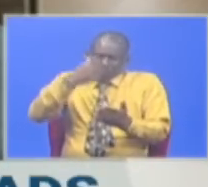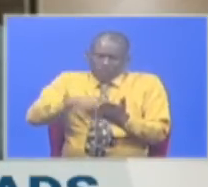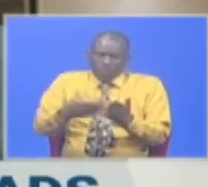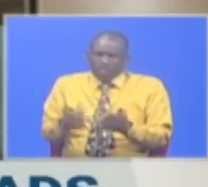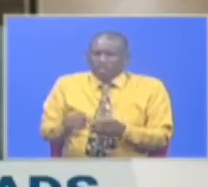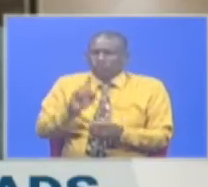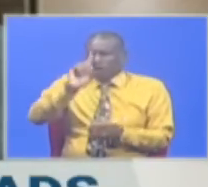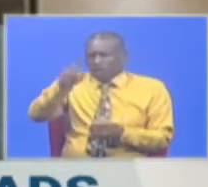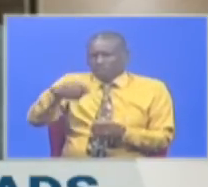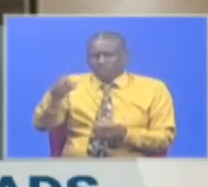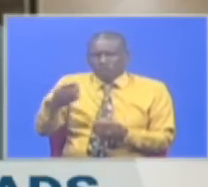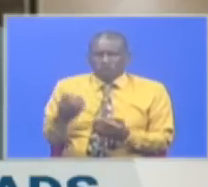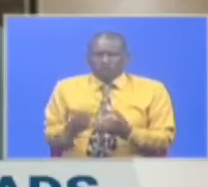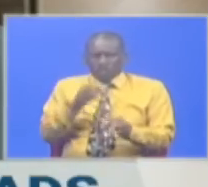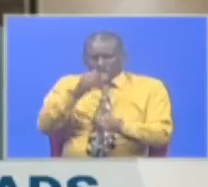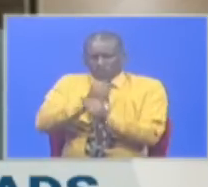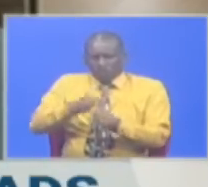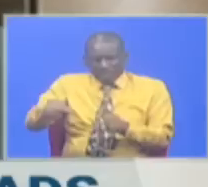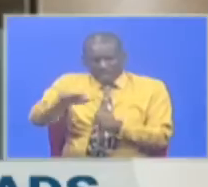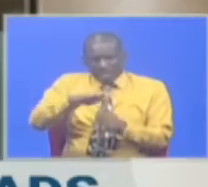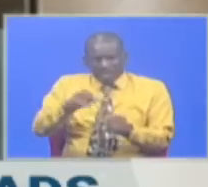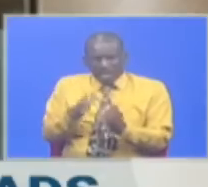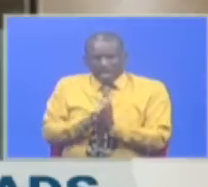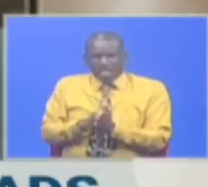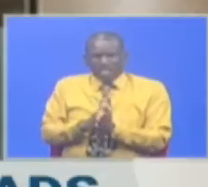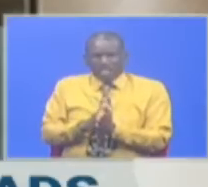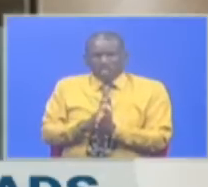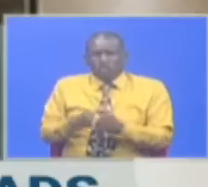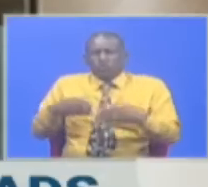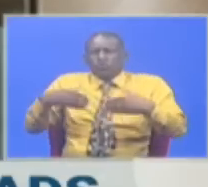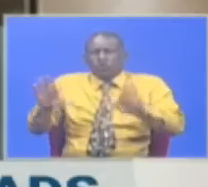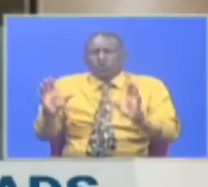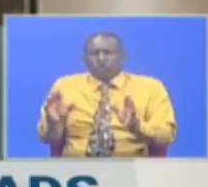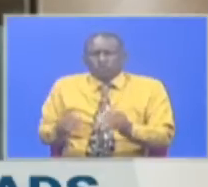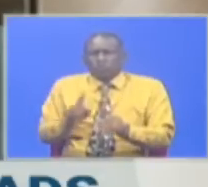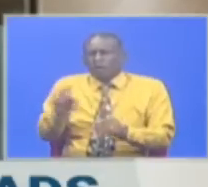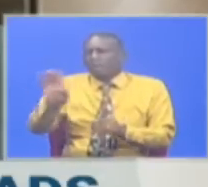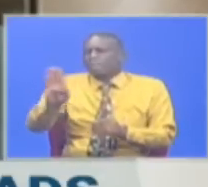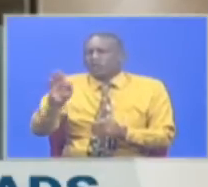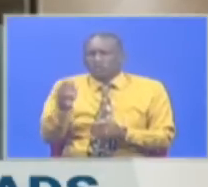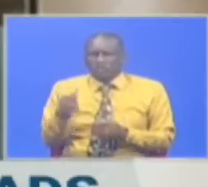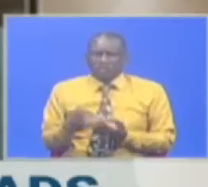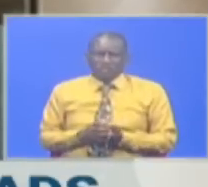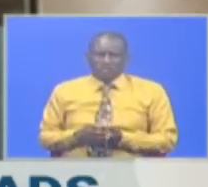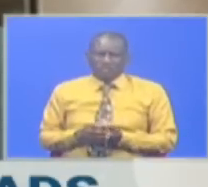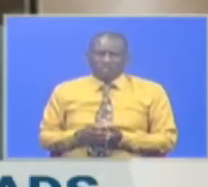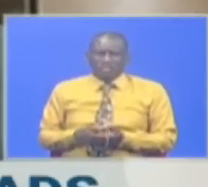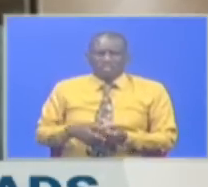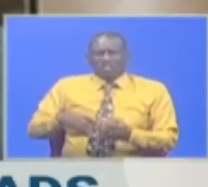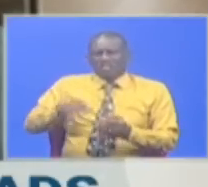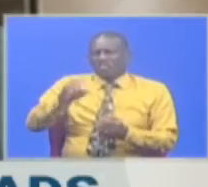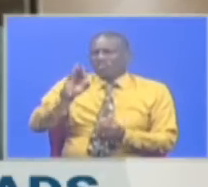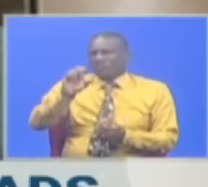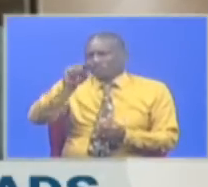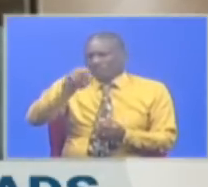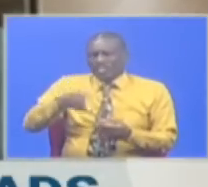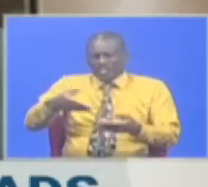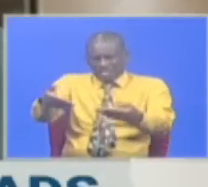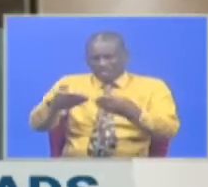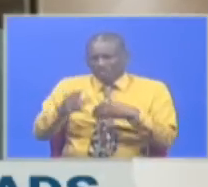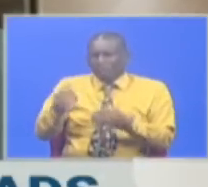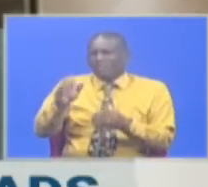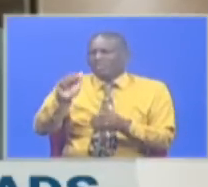and you led to the pilferage or loss of $1 billion, the fine provided by the Act